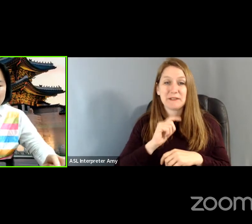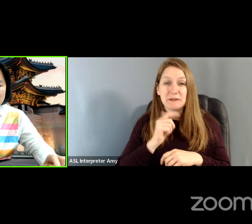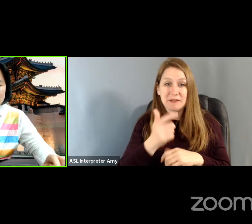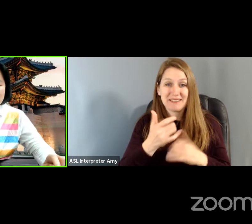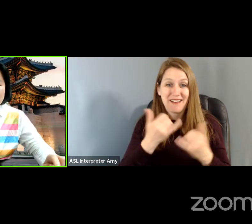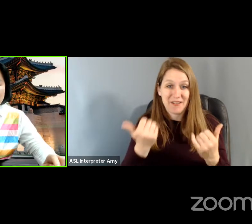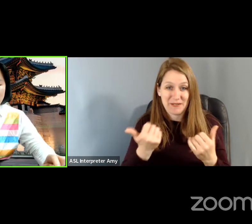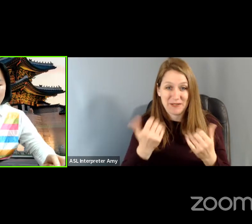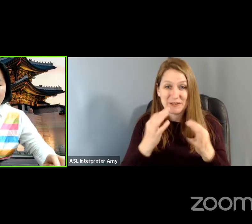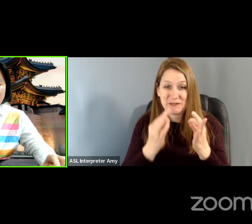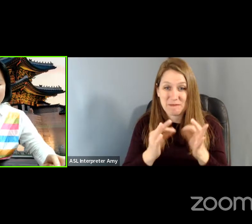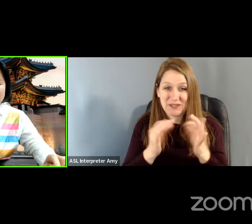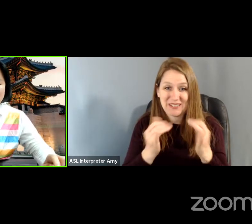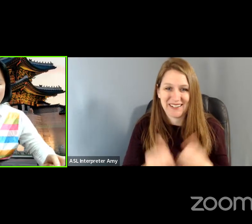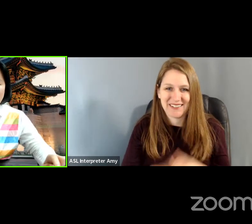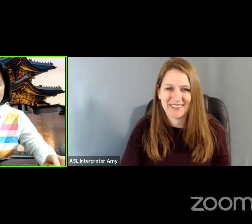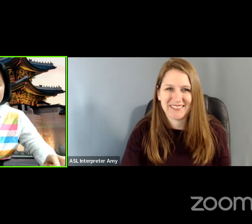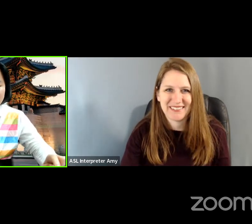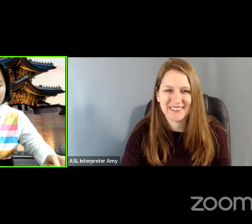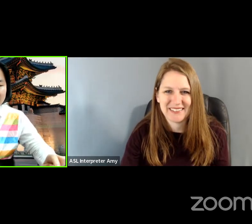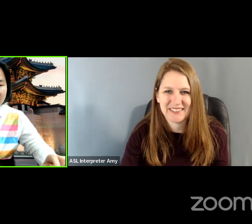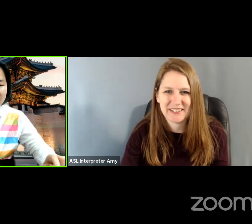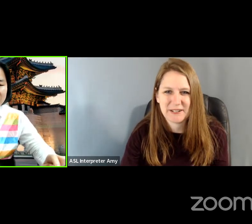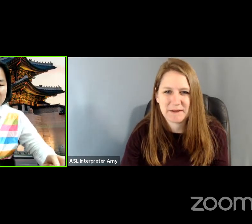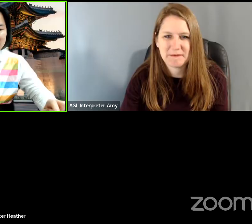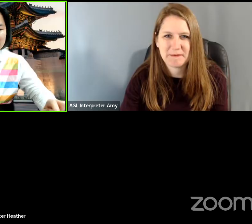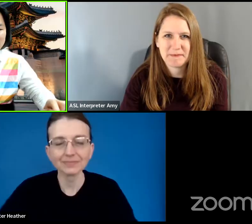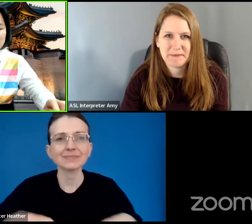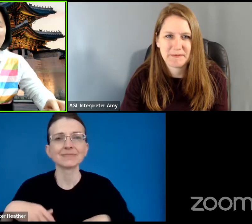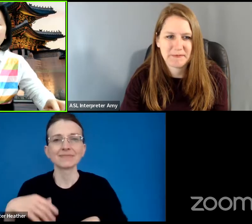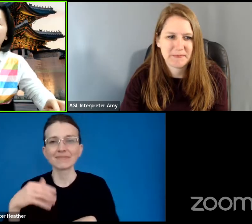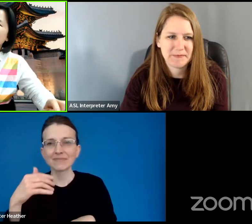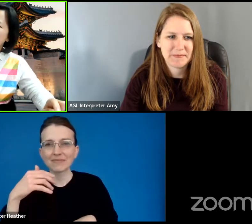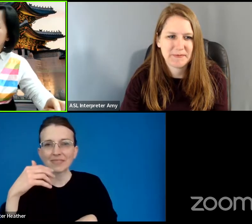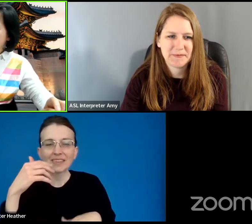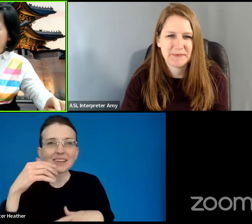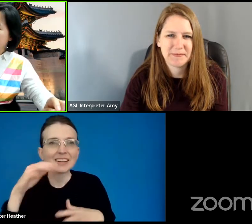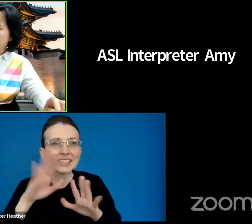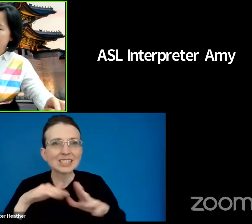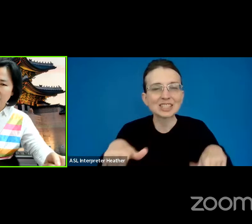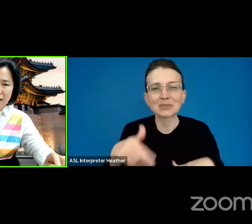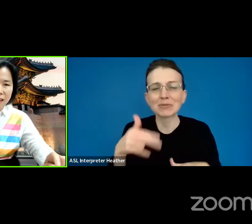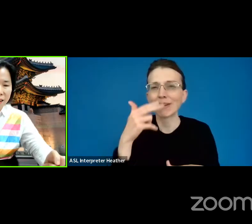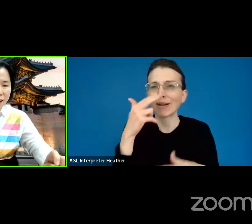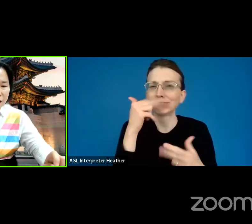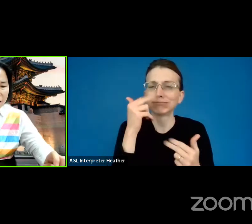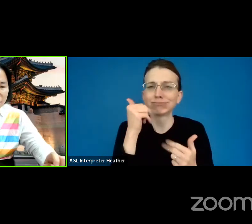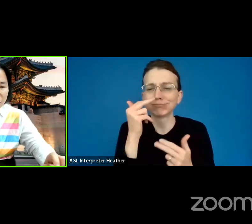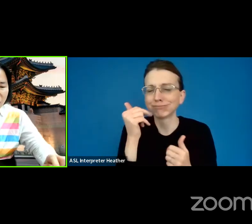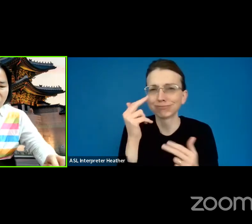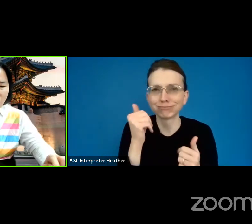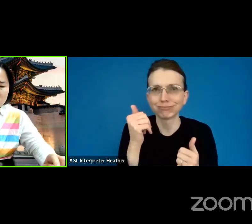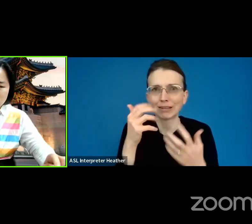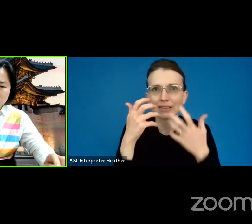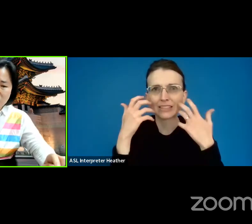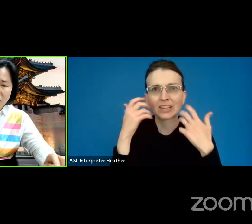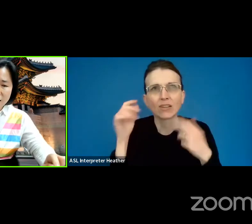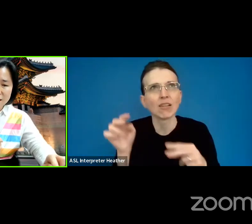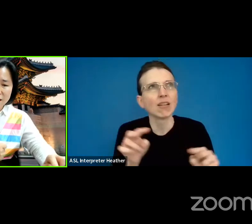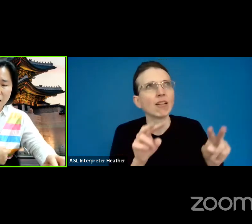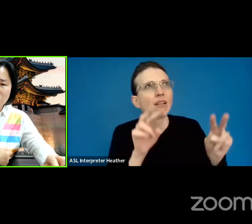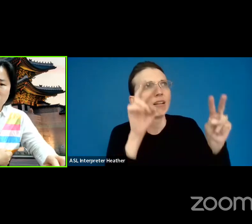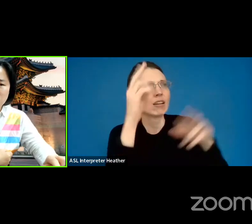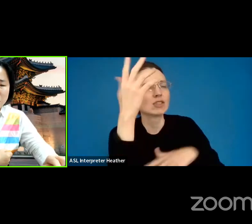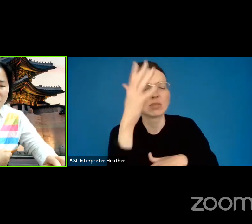The children burst out laughing, and Tiger looked up at the tree. "How did you